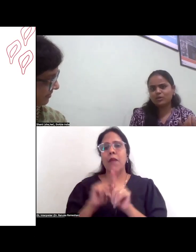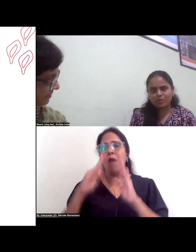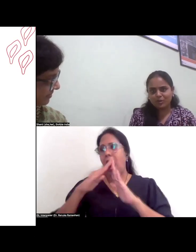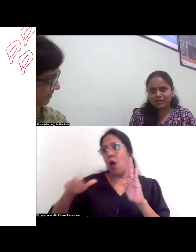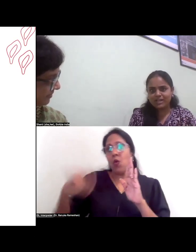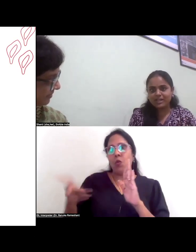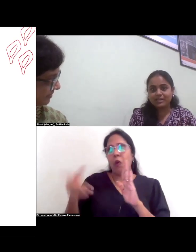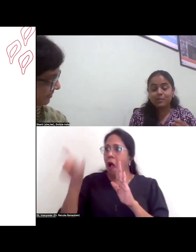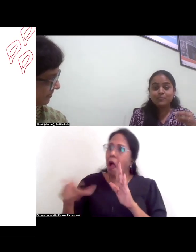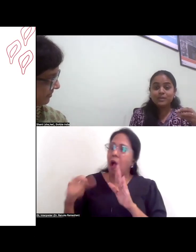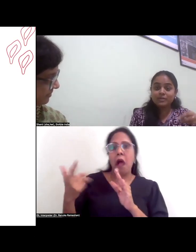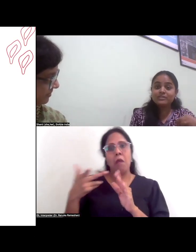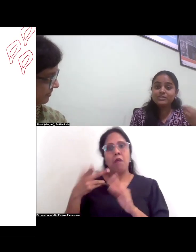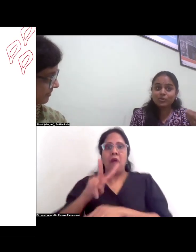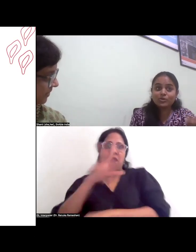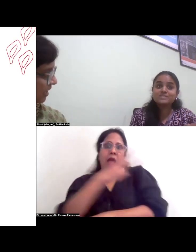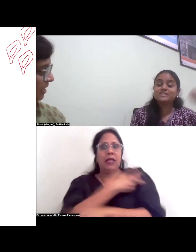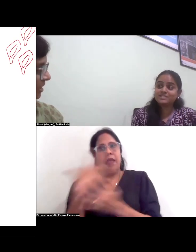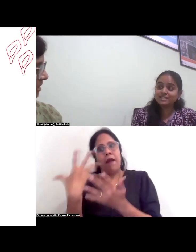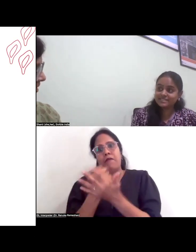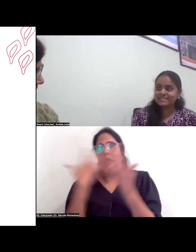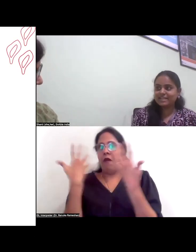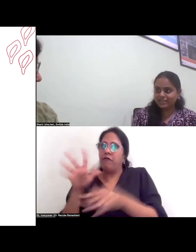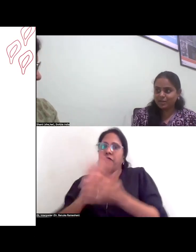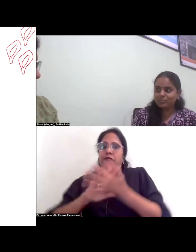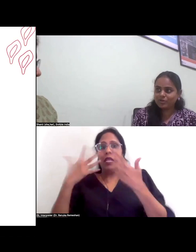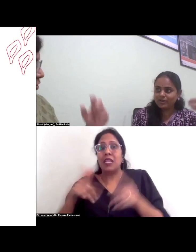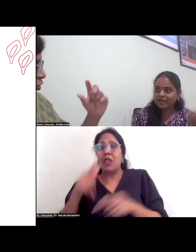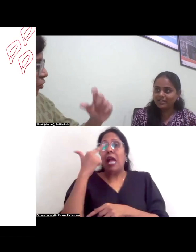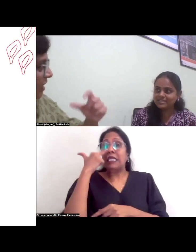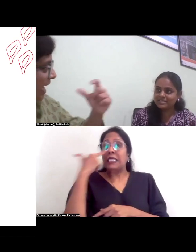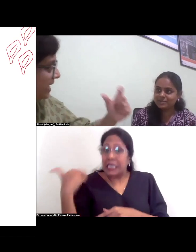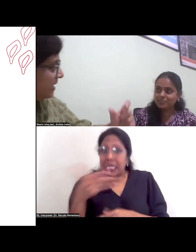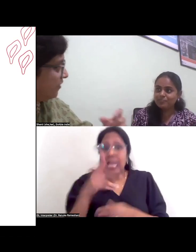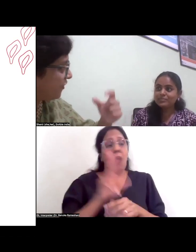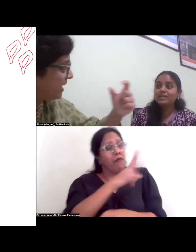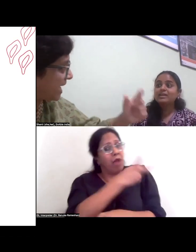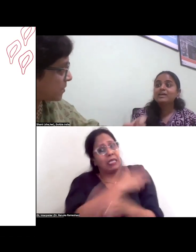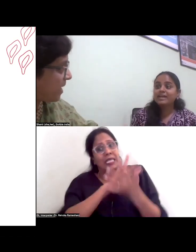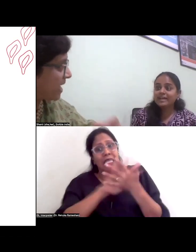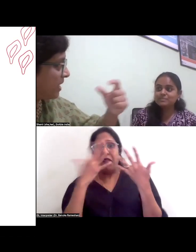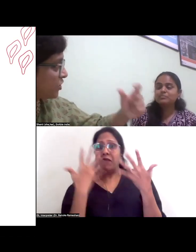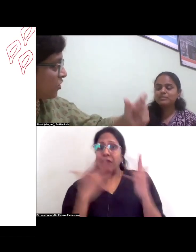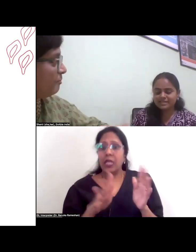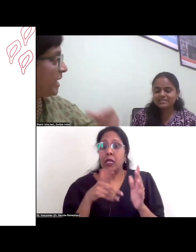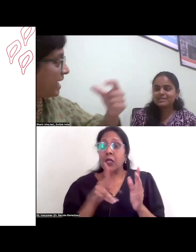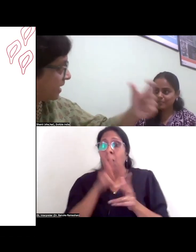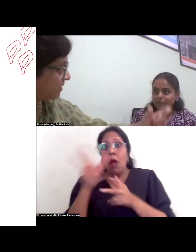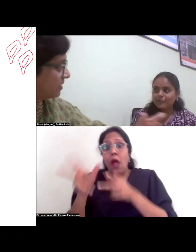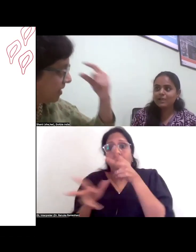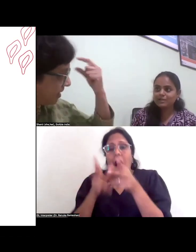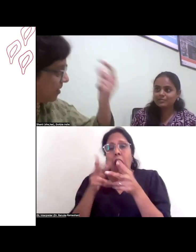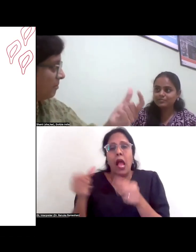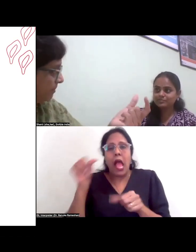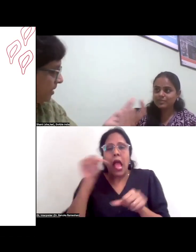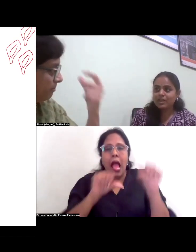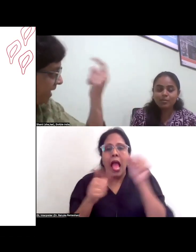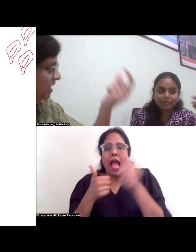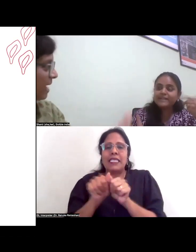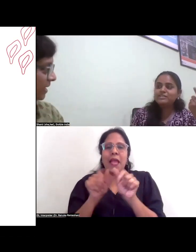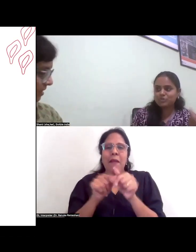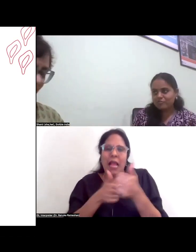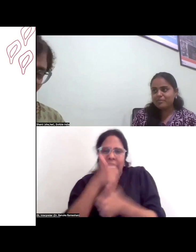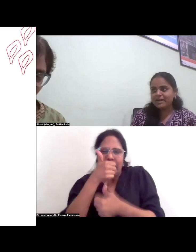said that, she's like, no, I'm not taking it. When we told your sister has taken it up, your so you tried different experiments of breaking